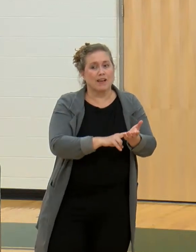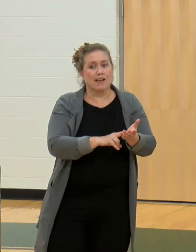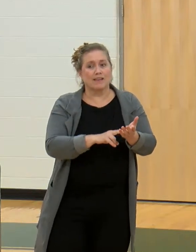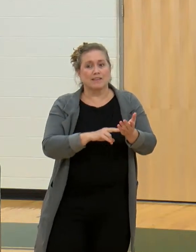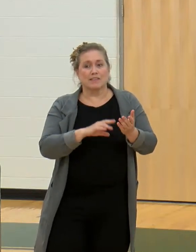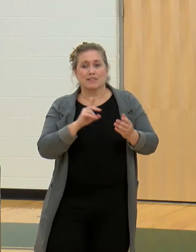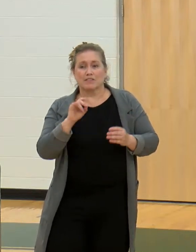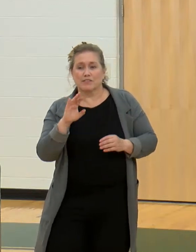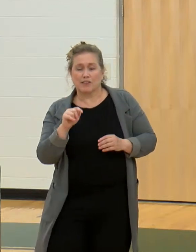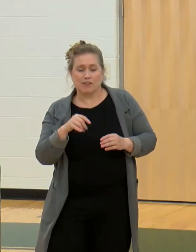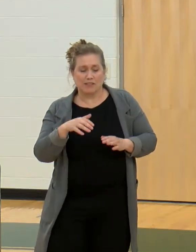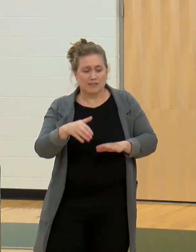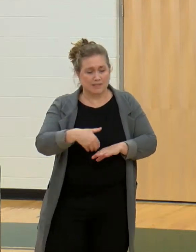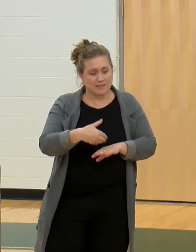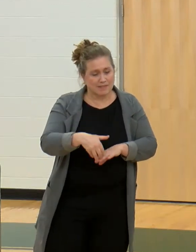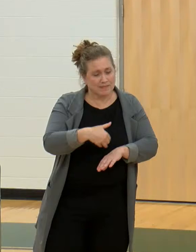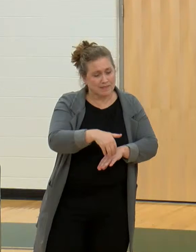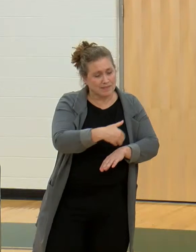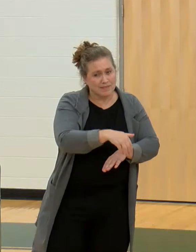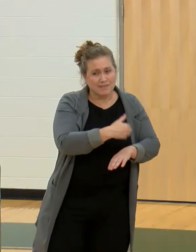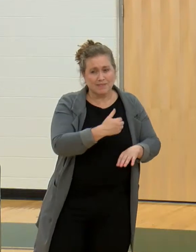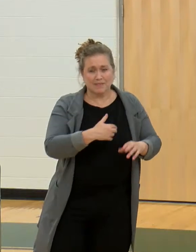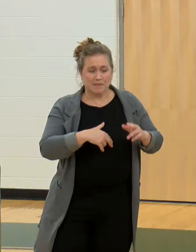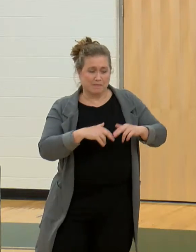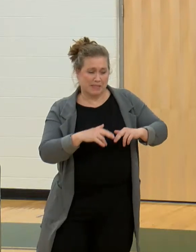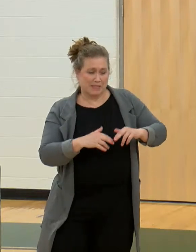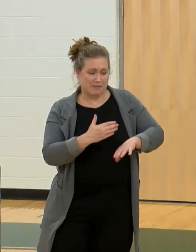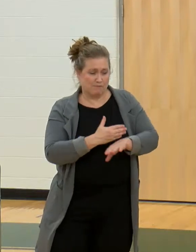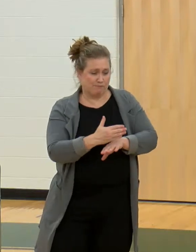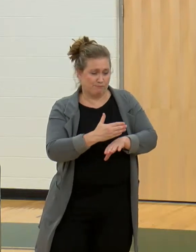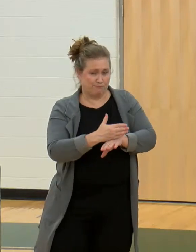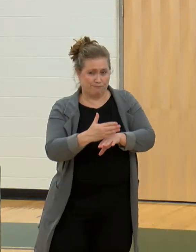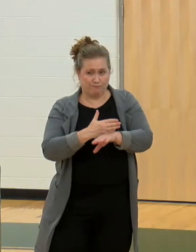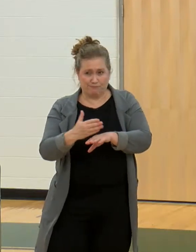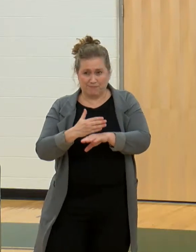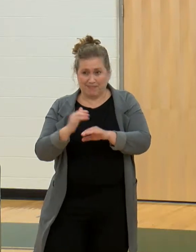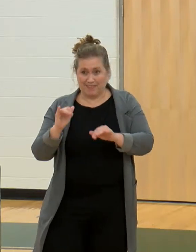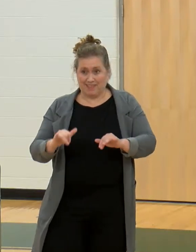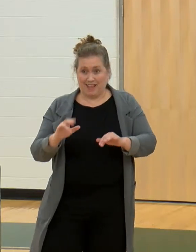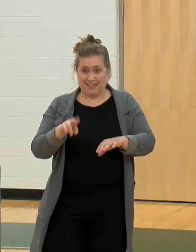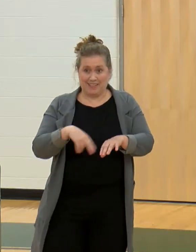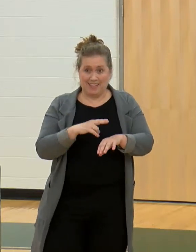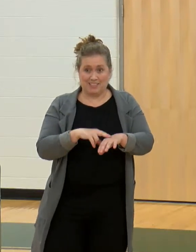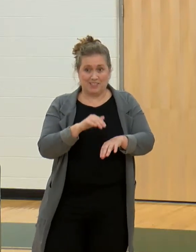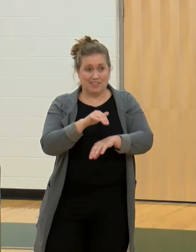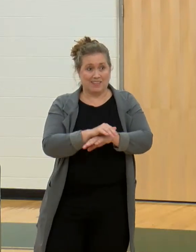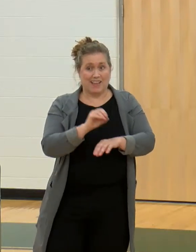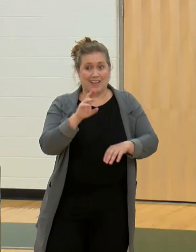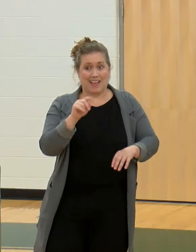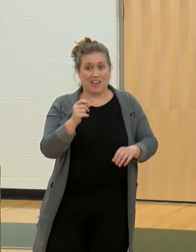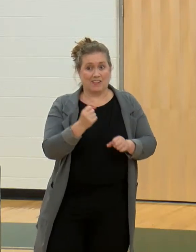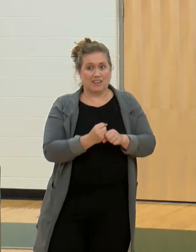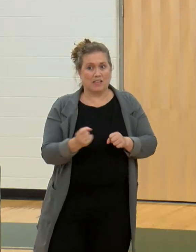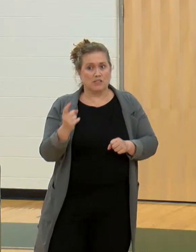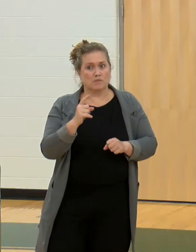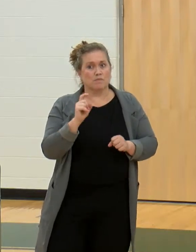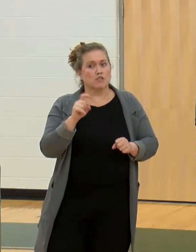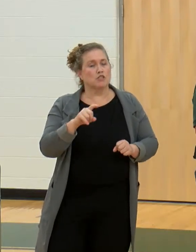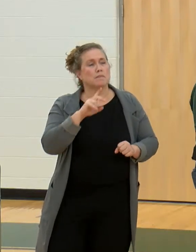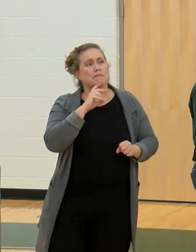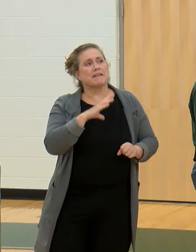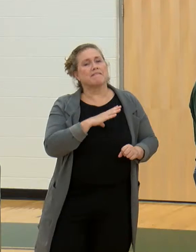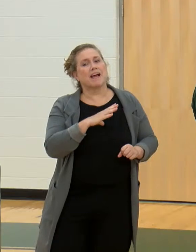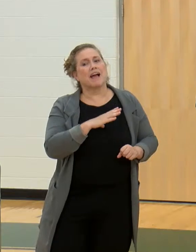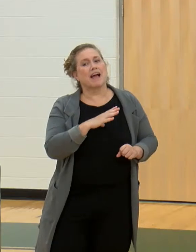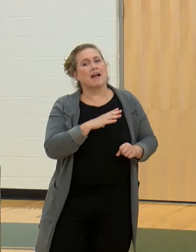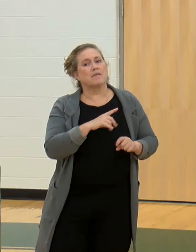build this. So I'm not sure National Night Out next summer is in danger, but maybe the year after that. What's